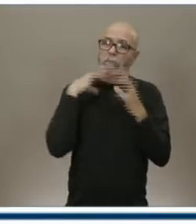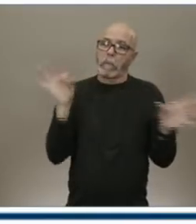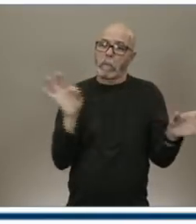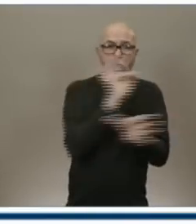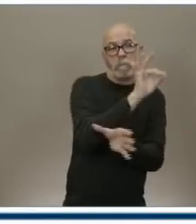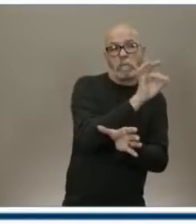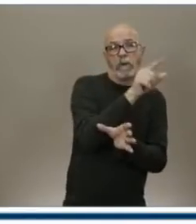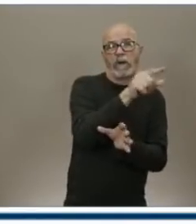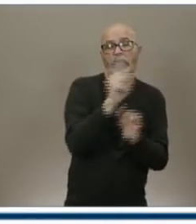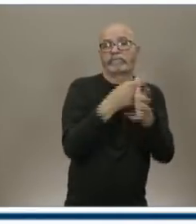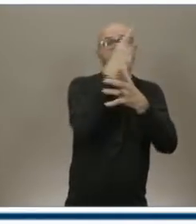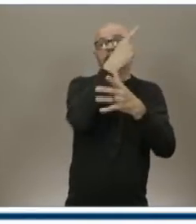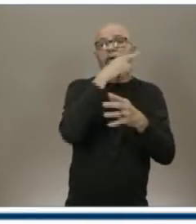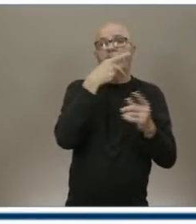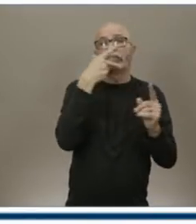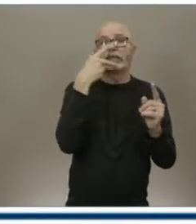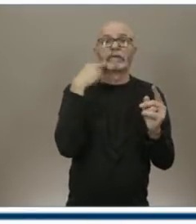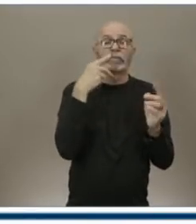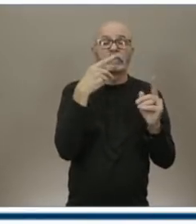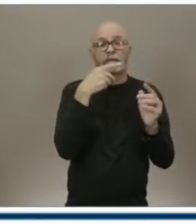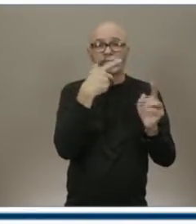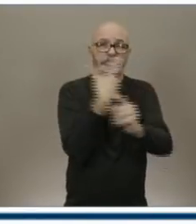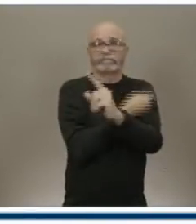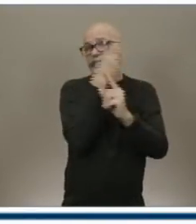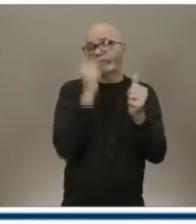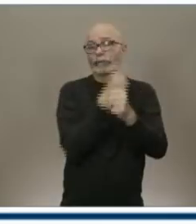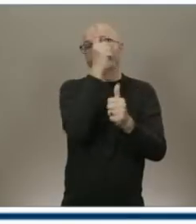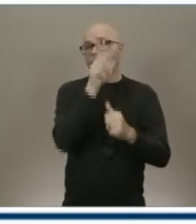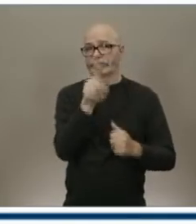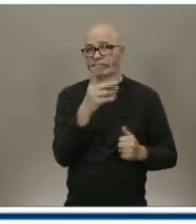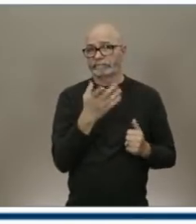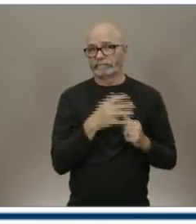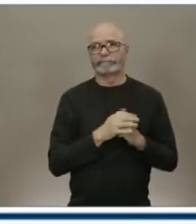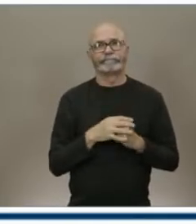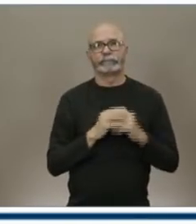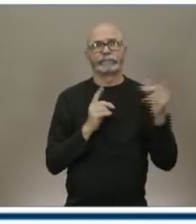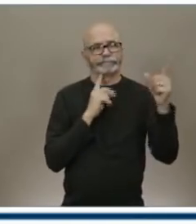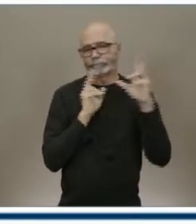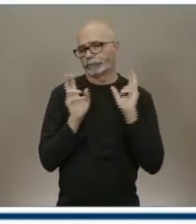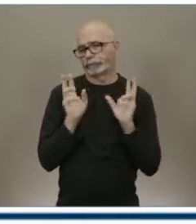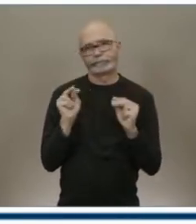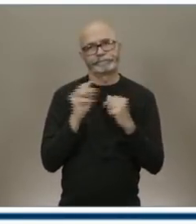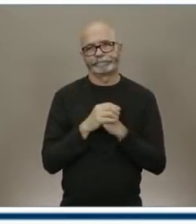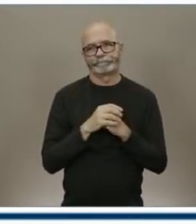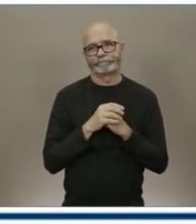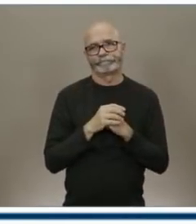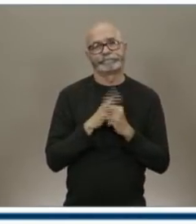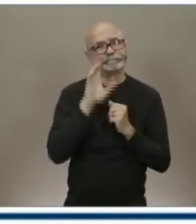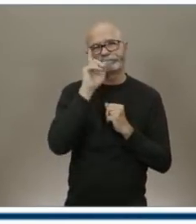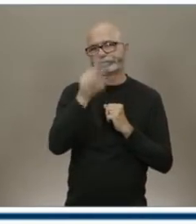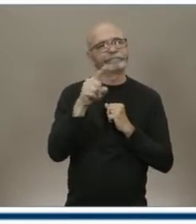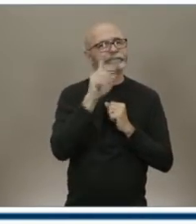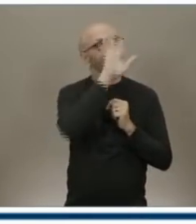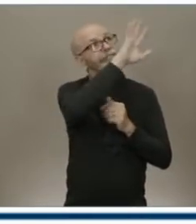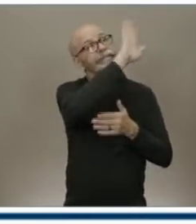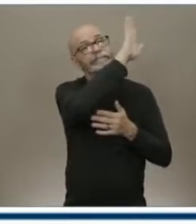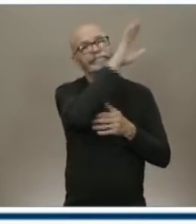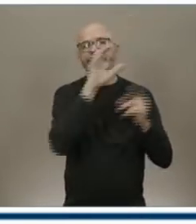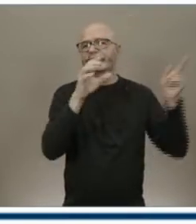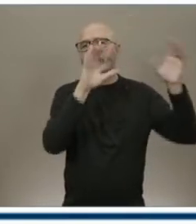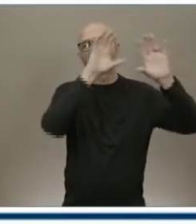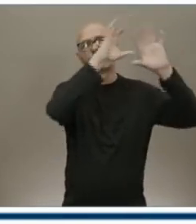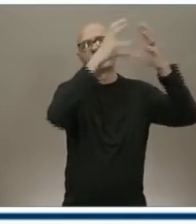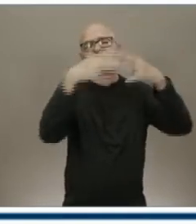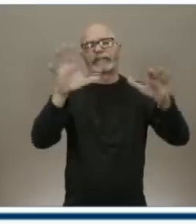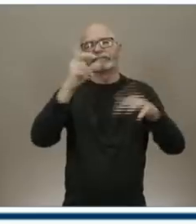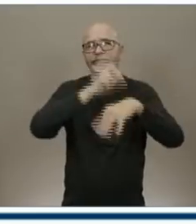early? No, we're rolling out, we're like other provinces, we're sticking with our priority groups. Part of